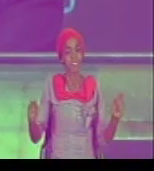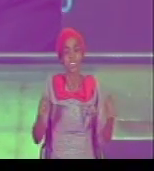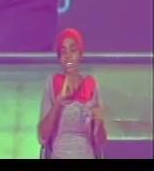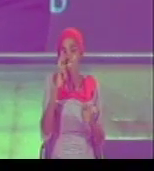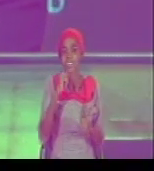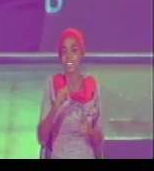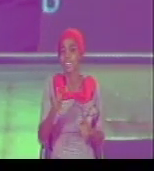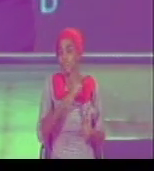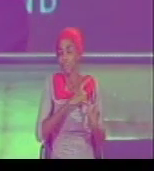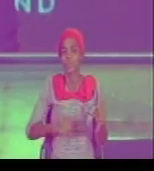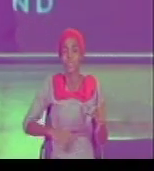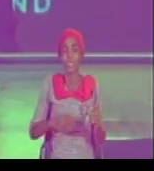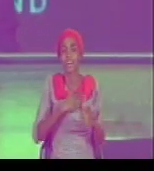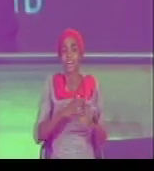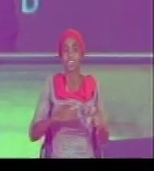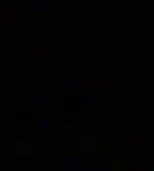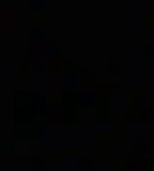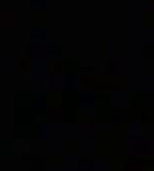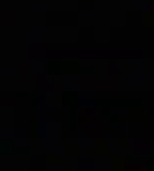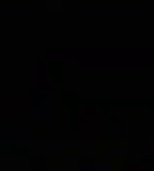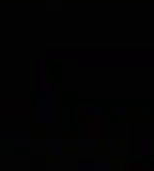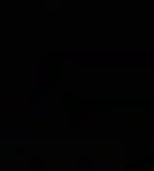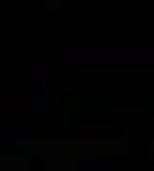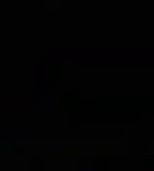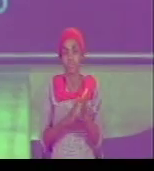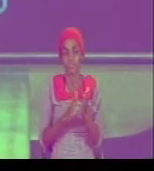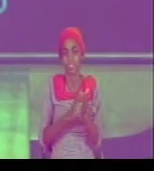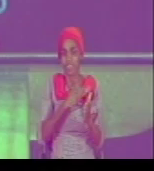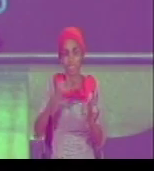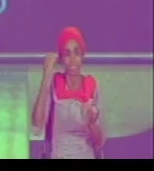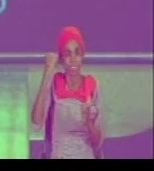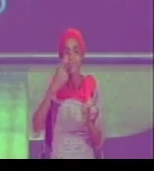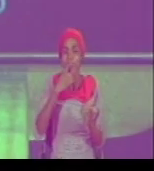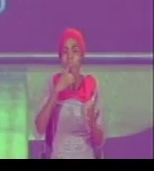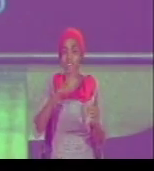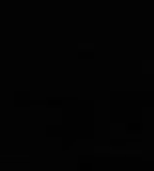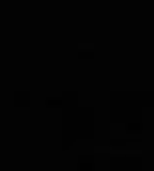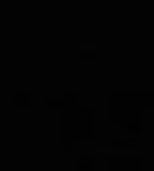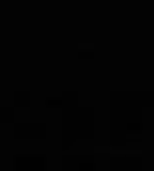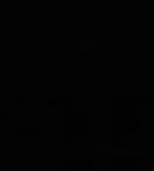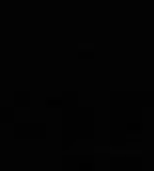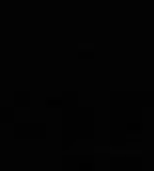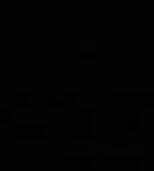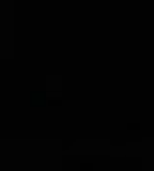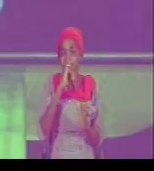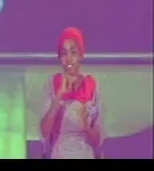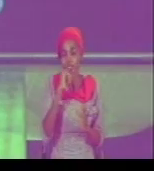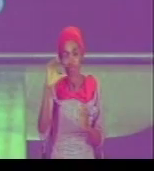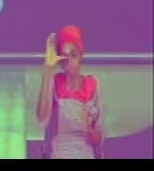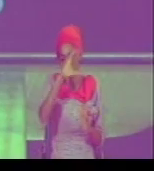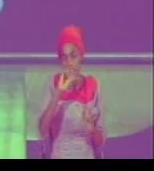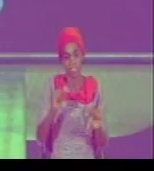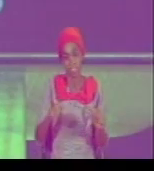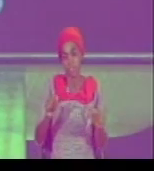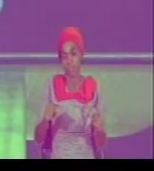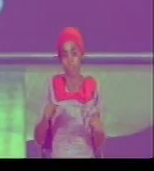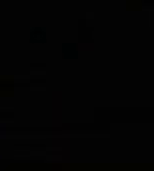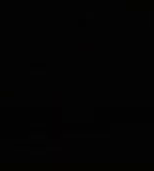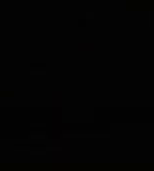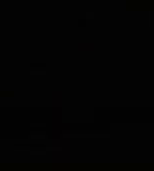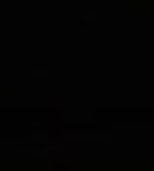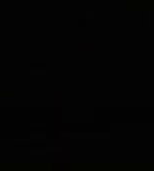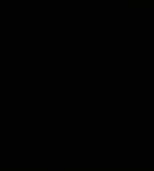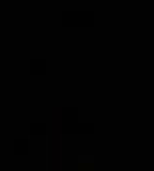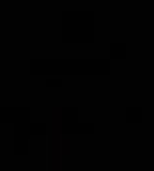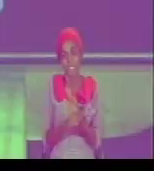Greatly to be praised, and his greatness is unsearchable. His greatness is unsearchable.